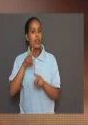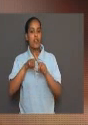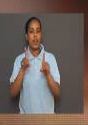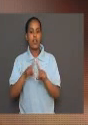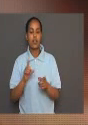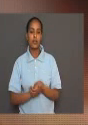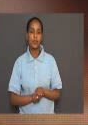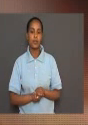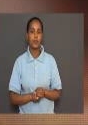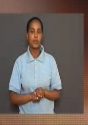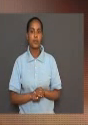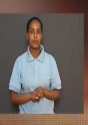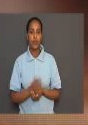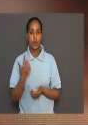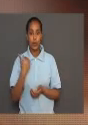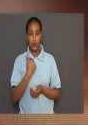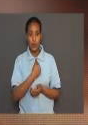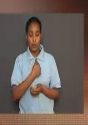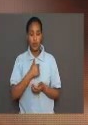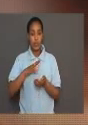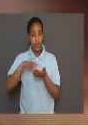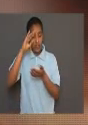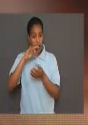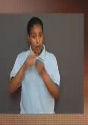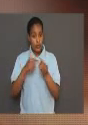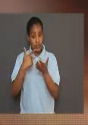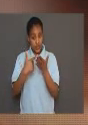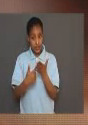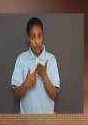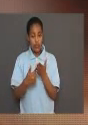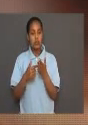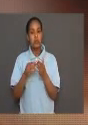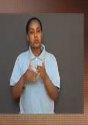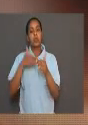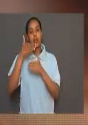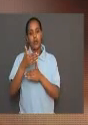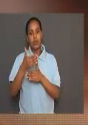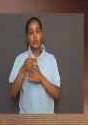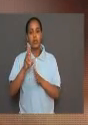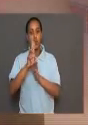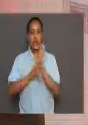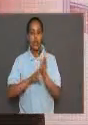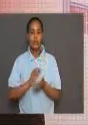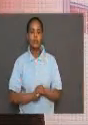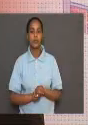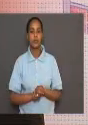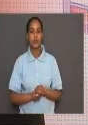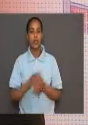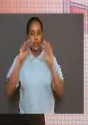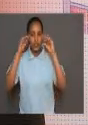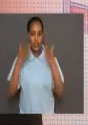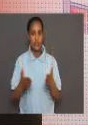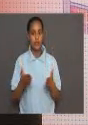varieties. We will be learning more about this throughout the upcoming unit.